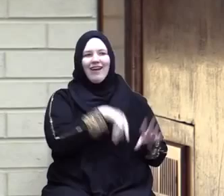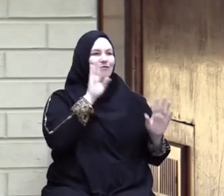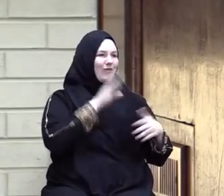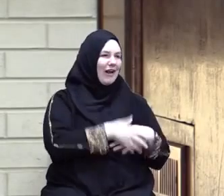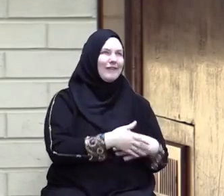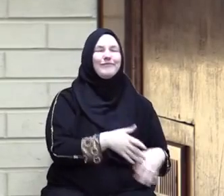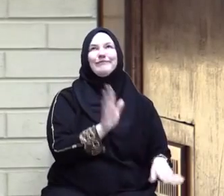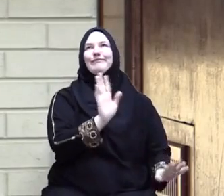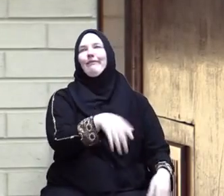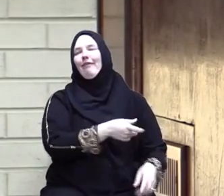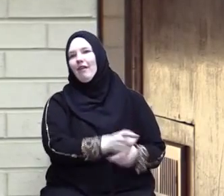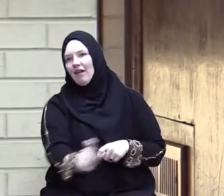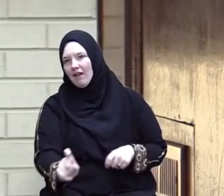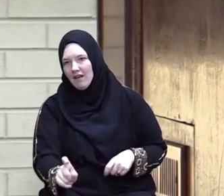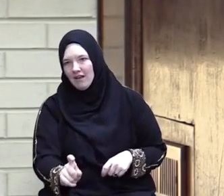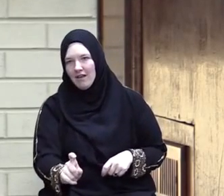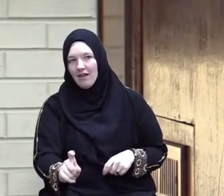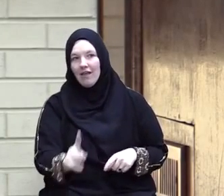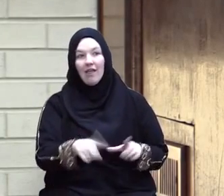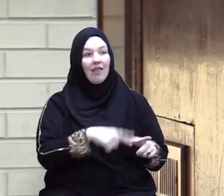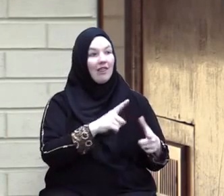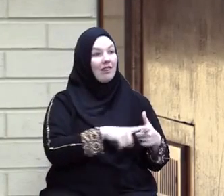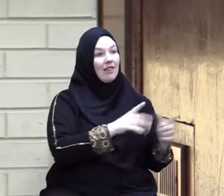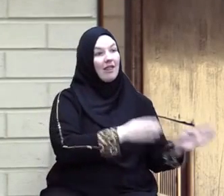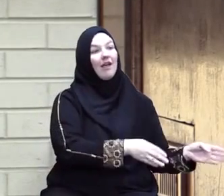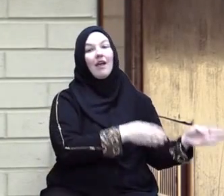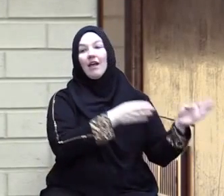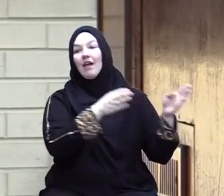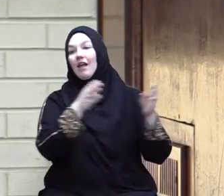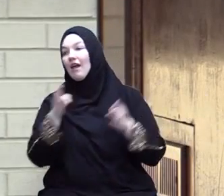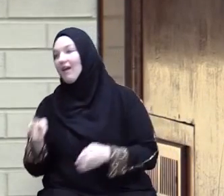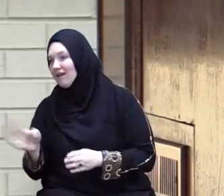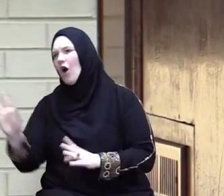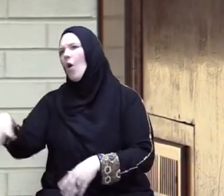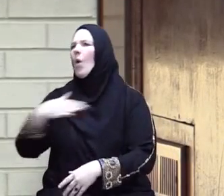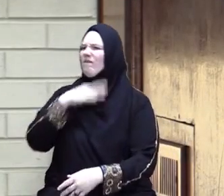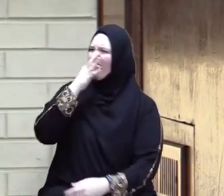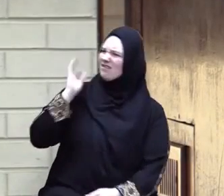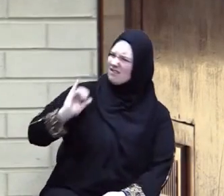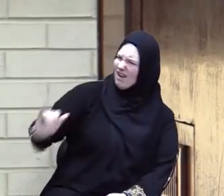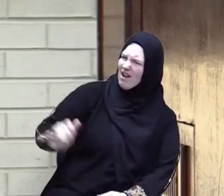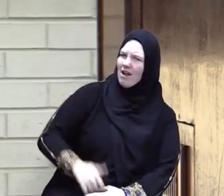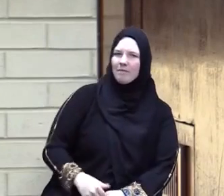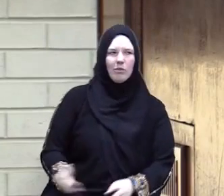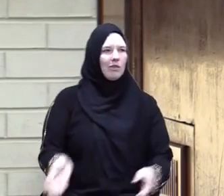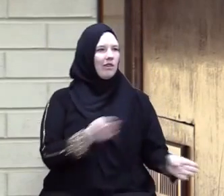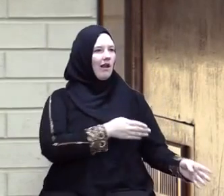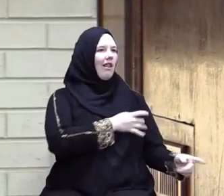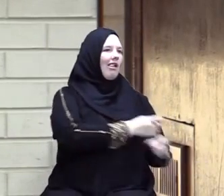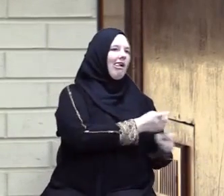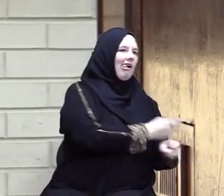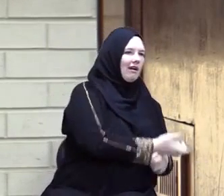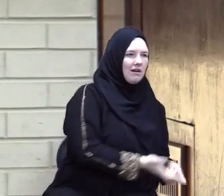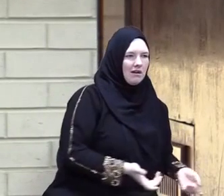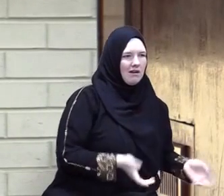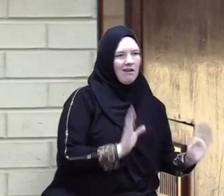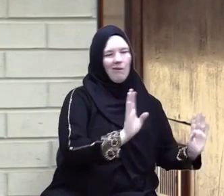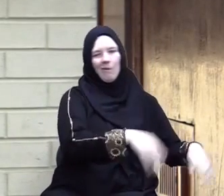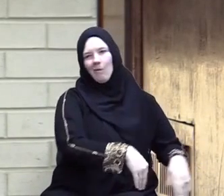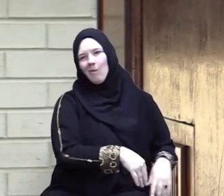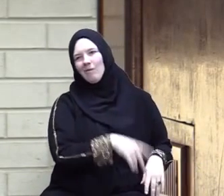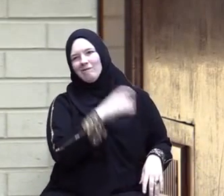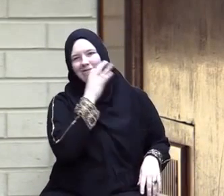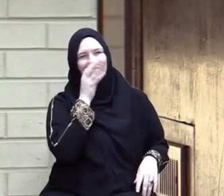prayer, and mock your worship, and mock your fasting, and mock your book and your prophet and everything you stand